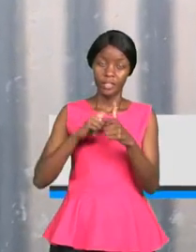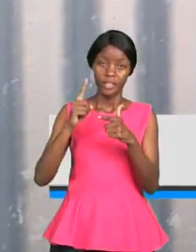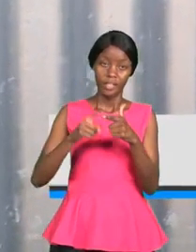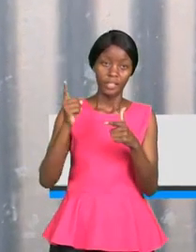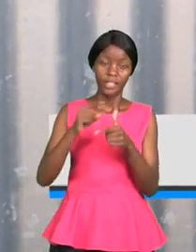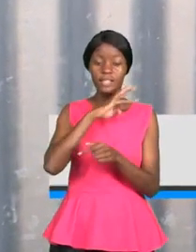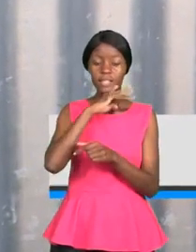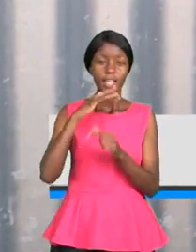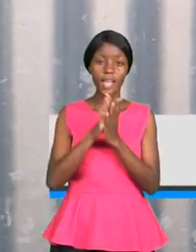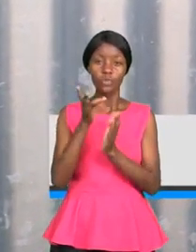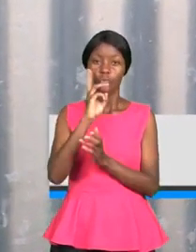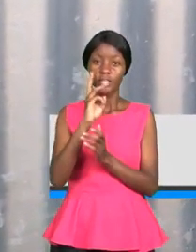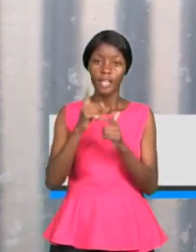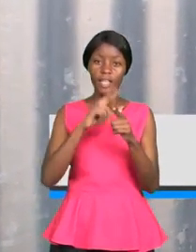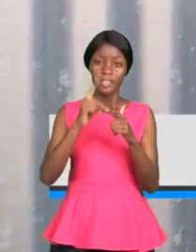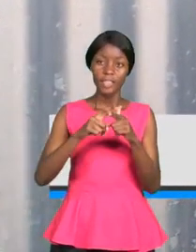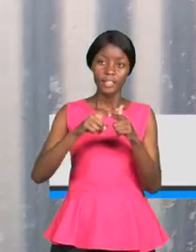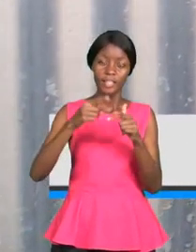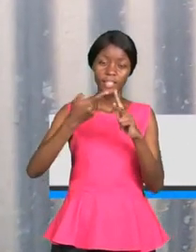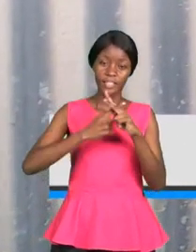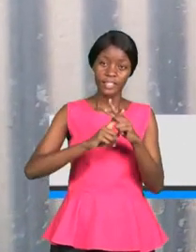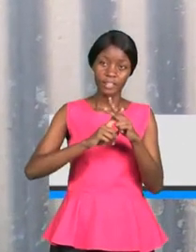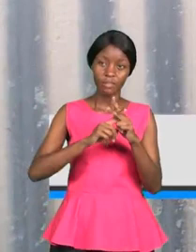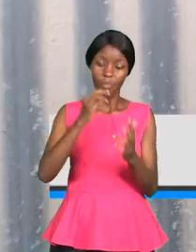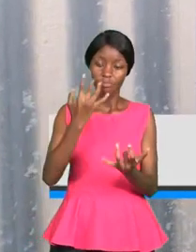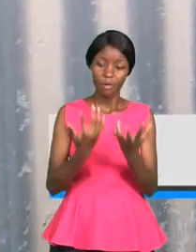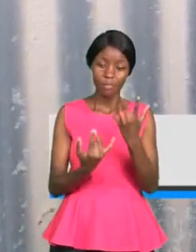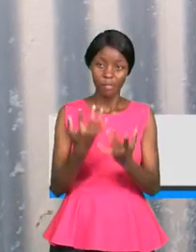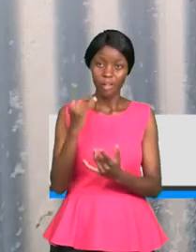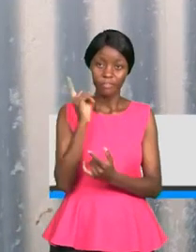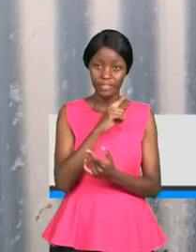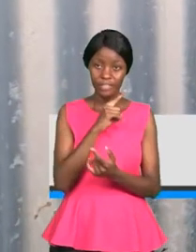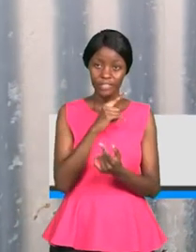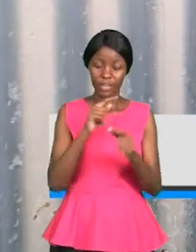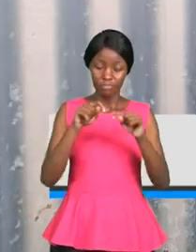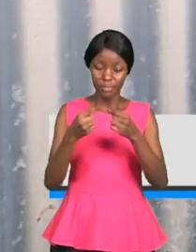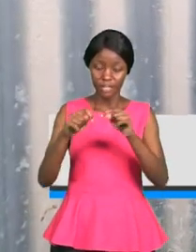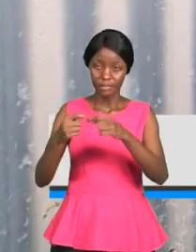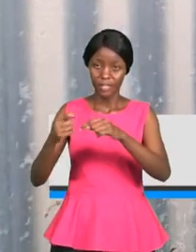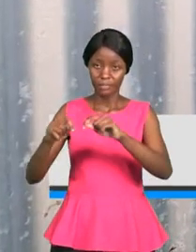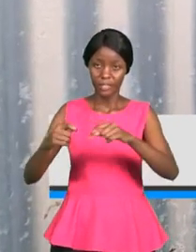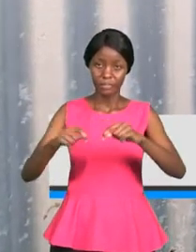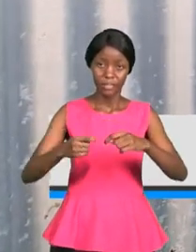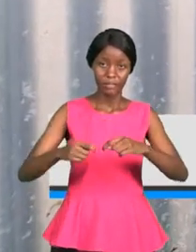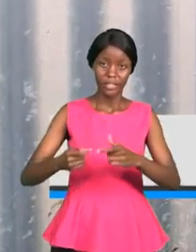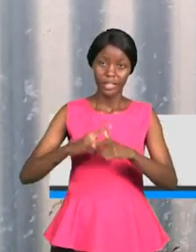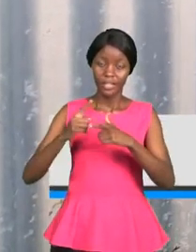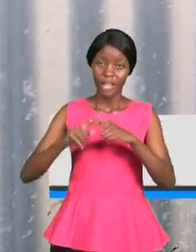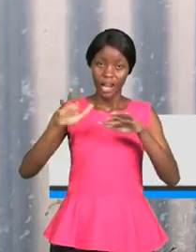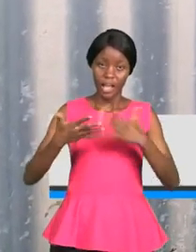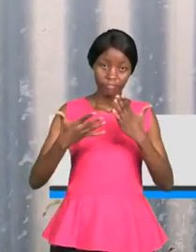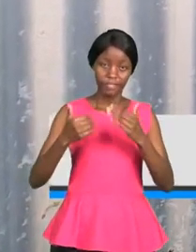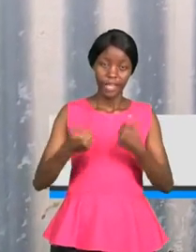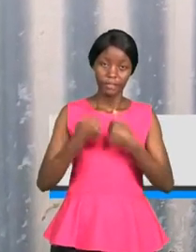water, the decomposition starts already because of the way the unit is being designed from the receiving